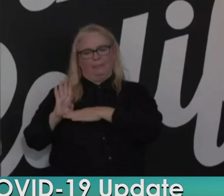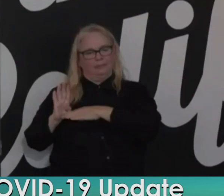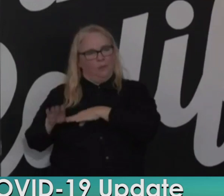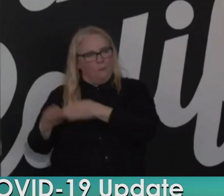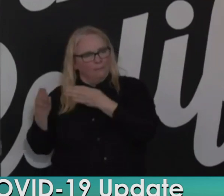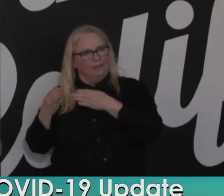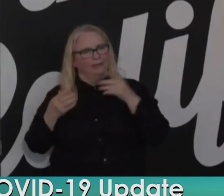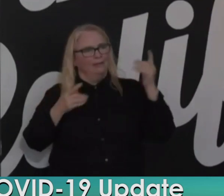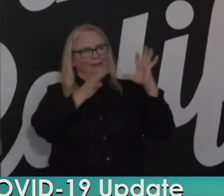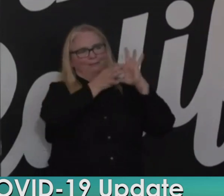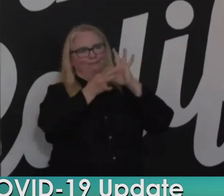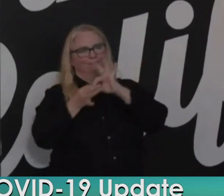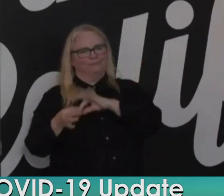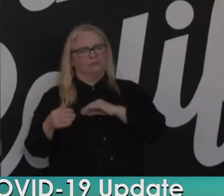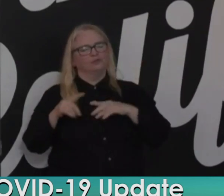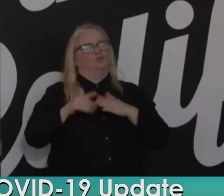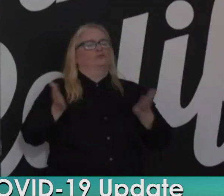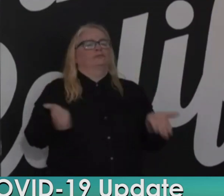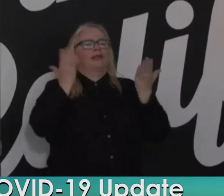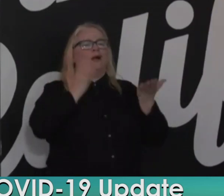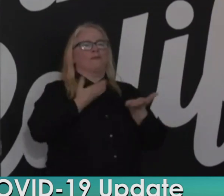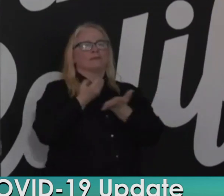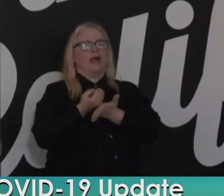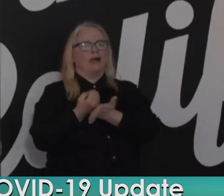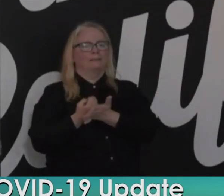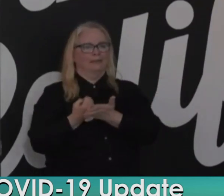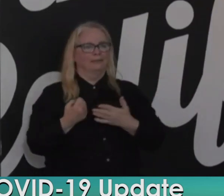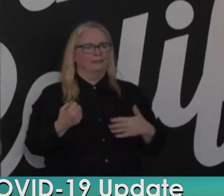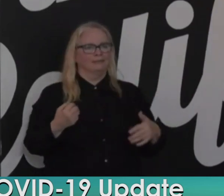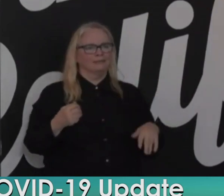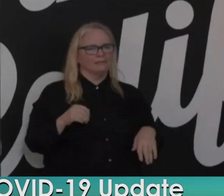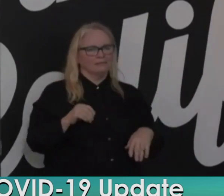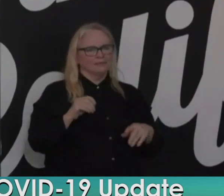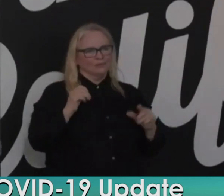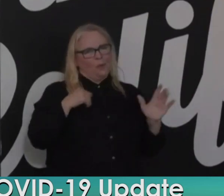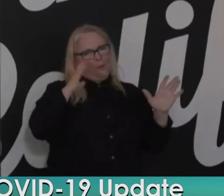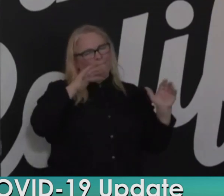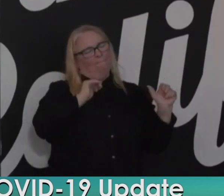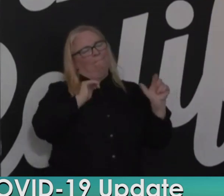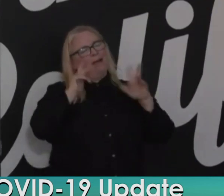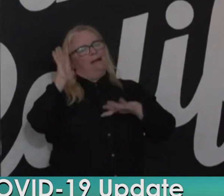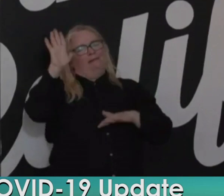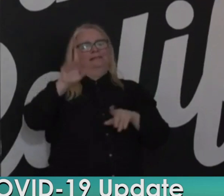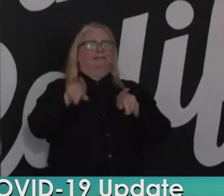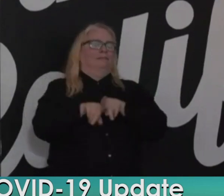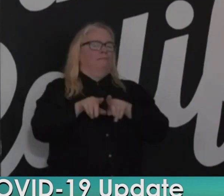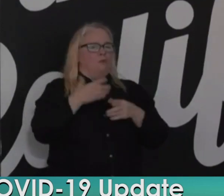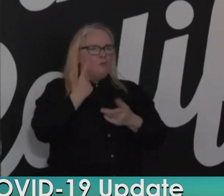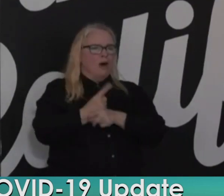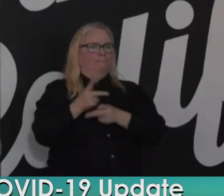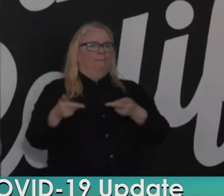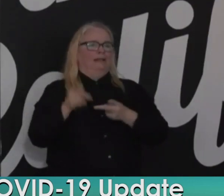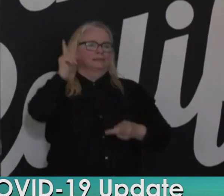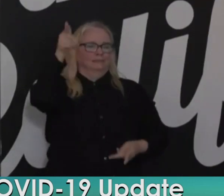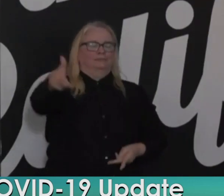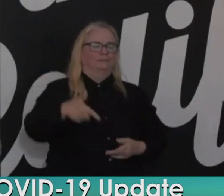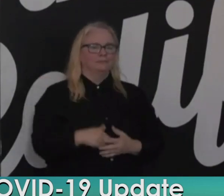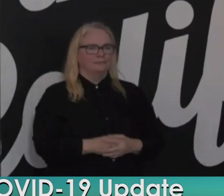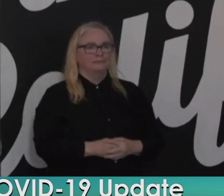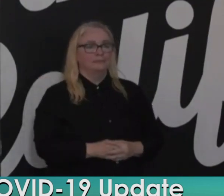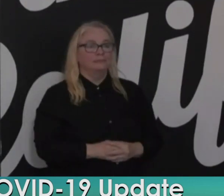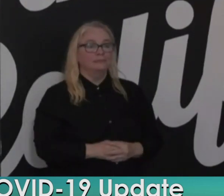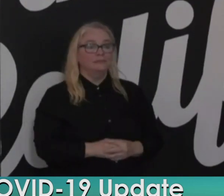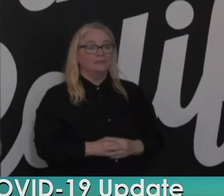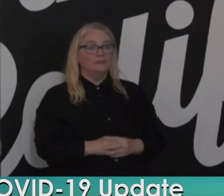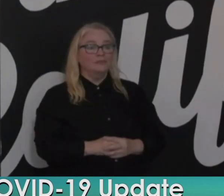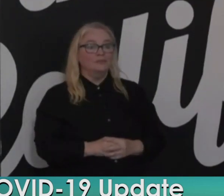this economy and get us back on our feet. With that in mind, before I get to all of the daily updates, I wanted